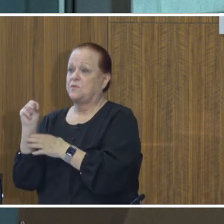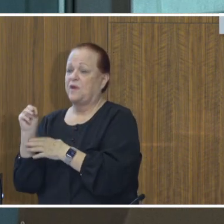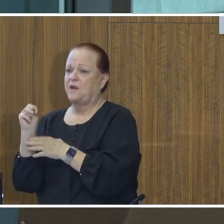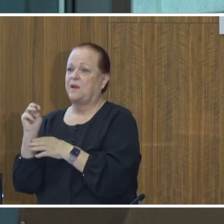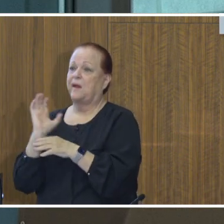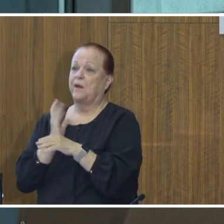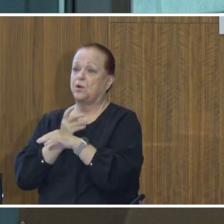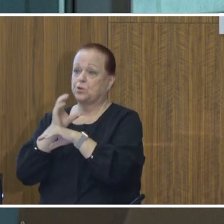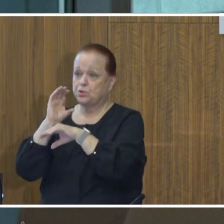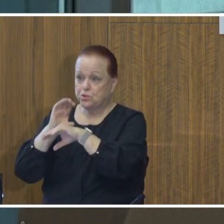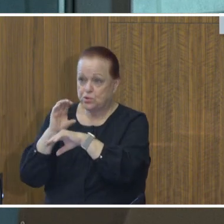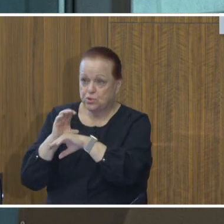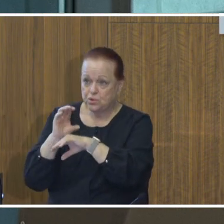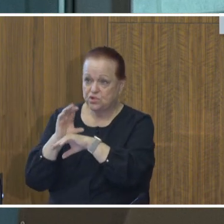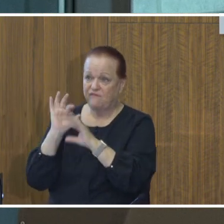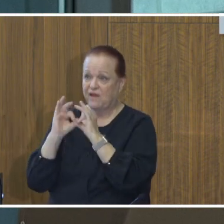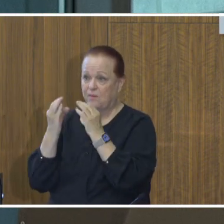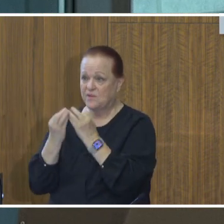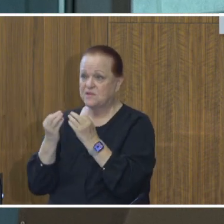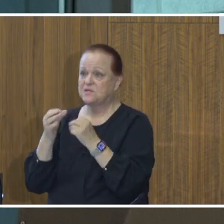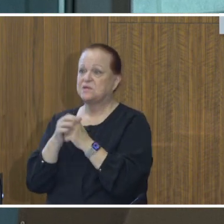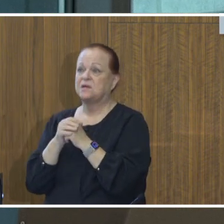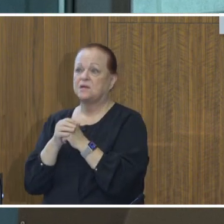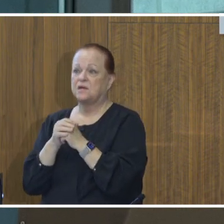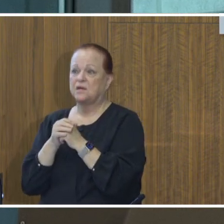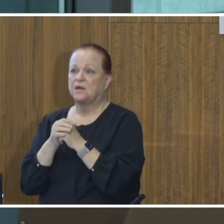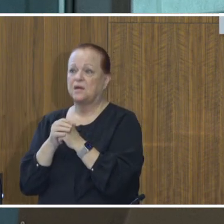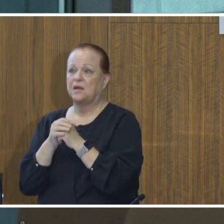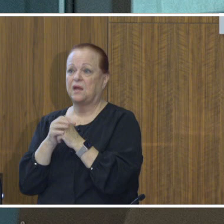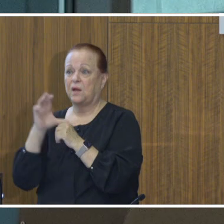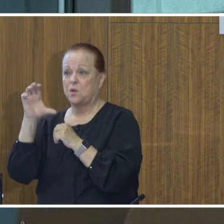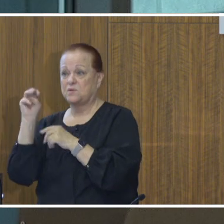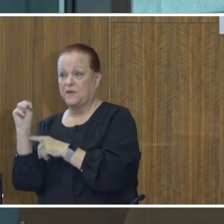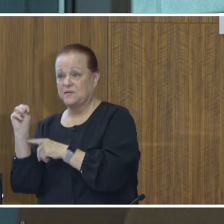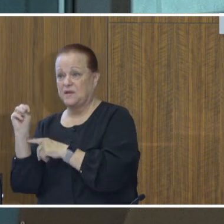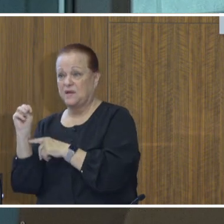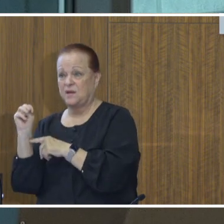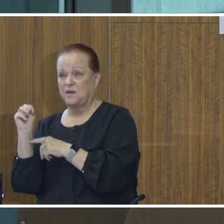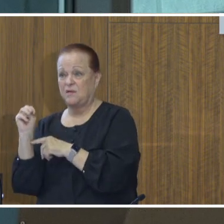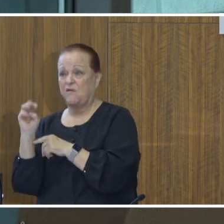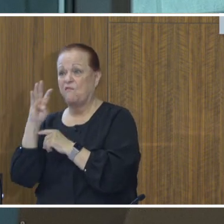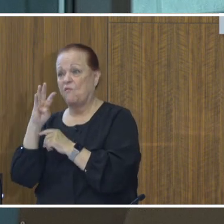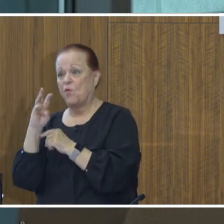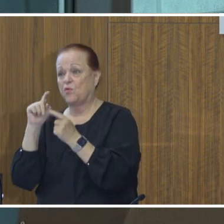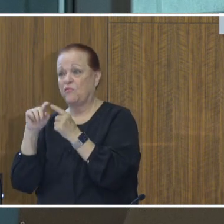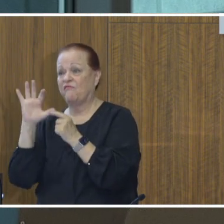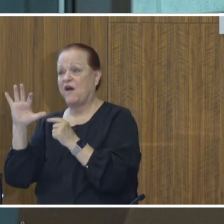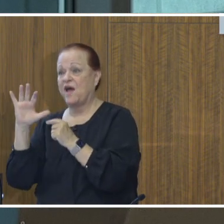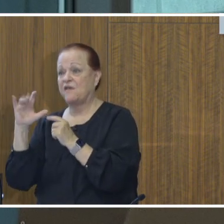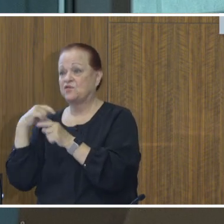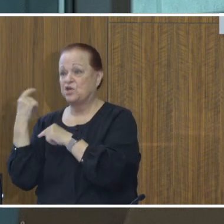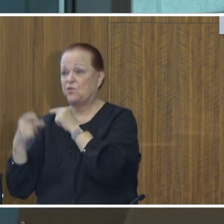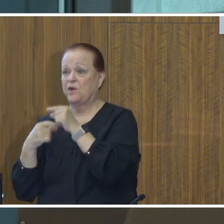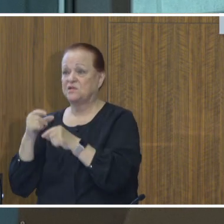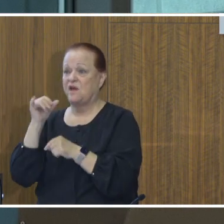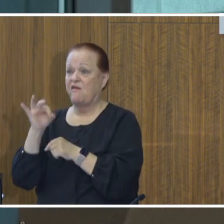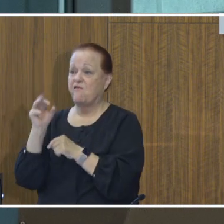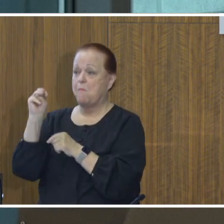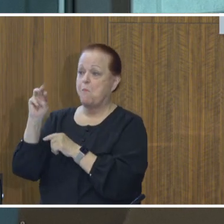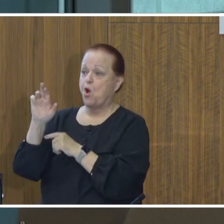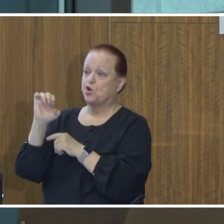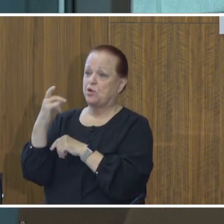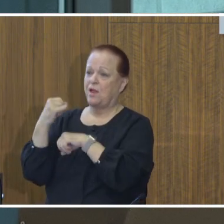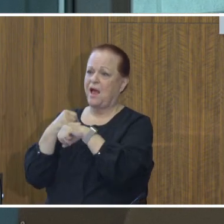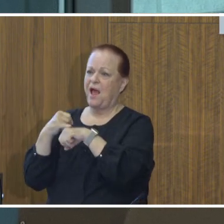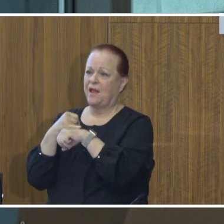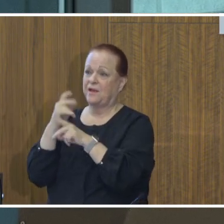gatherings, outreach work exist. It is in Costa Mesa that 4 to 5 generations of Marshallese flourish, and